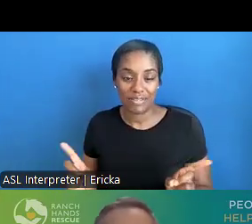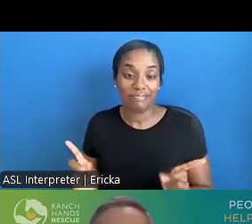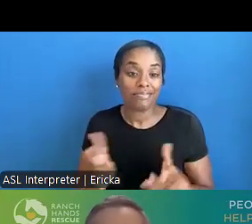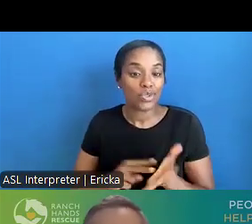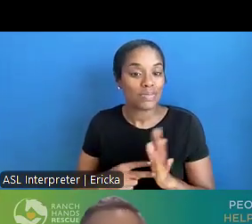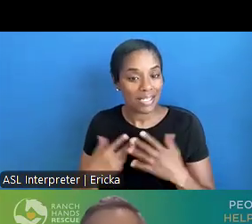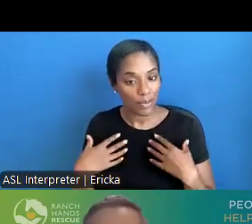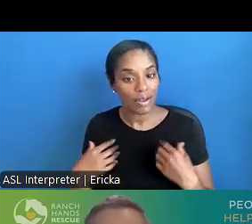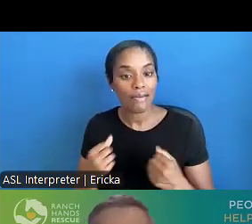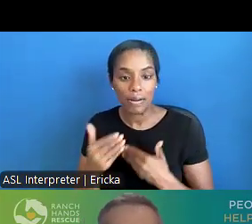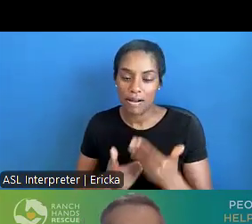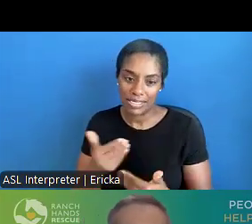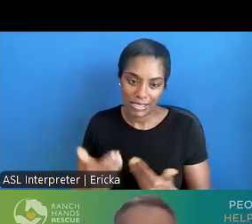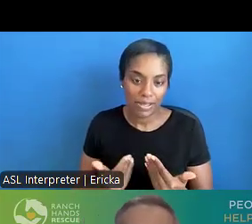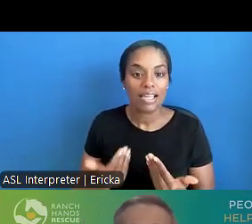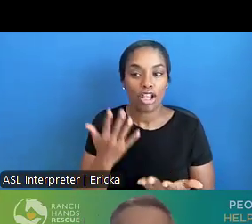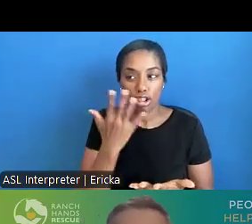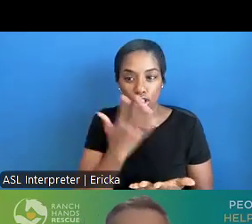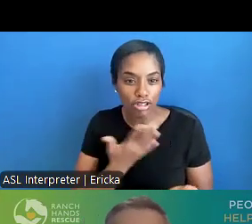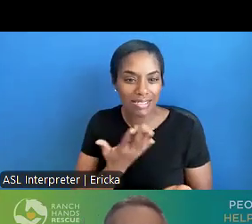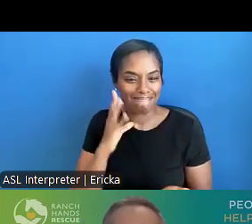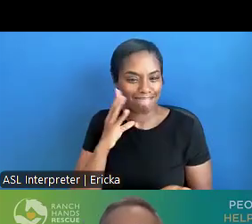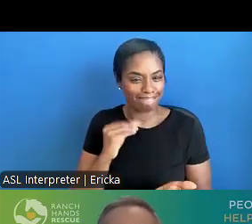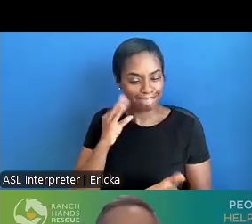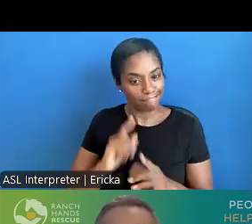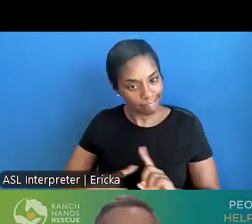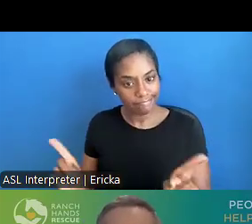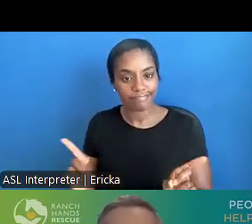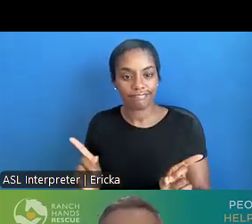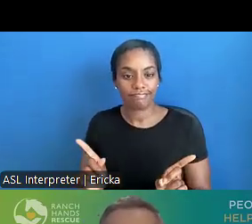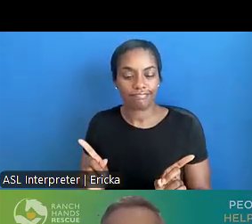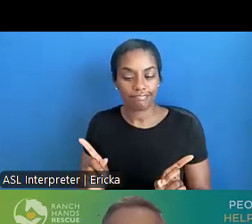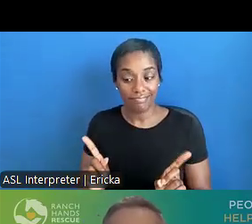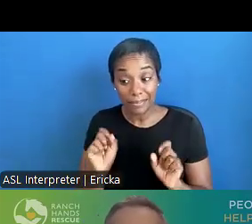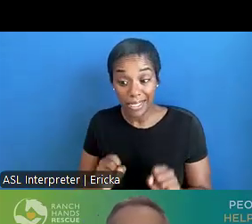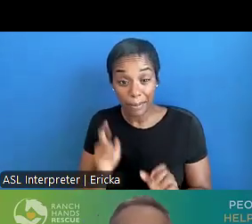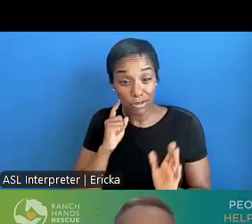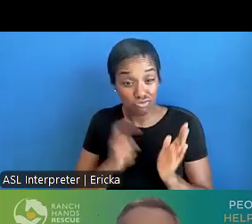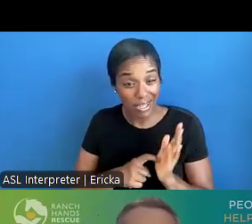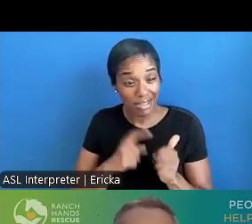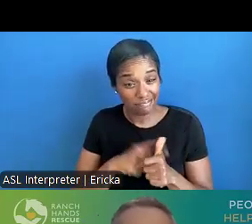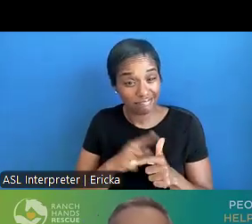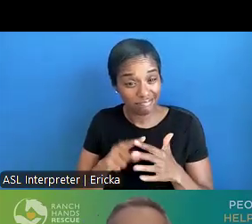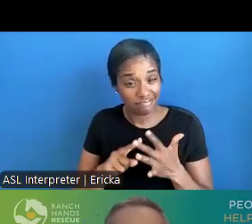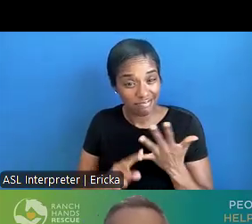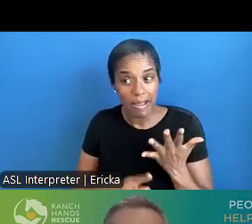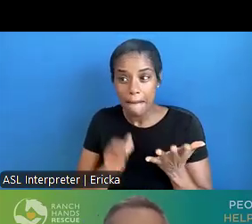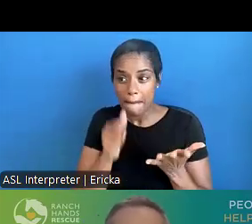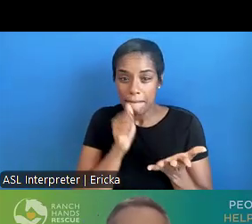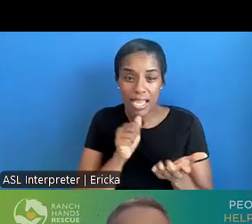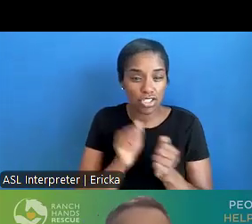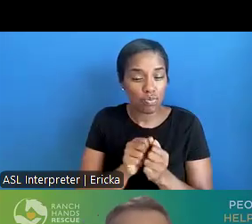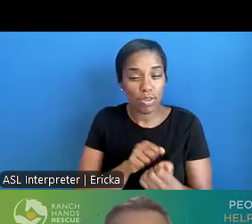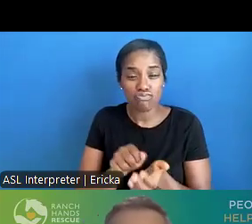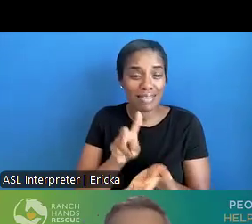process looks and is experienced in a different way. So being able to recognize all that and be patient with relapses and mistakes